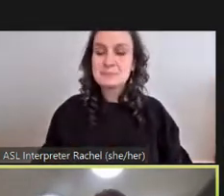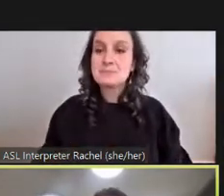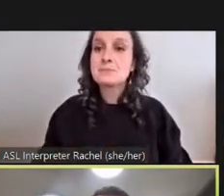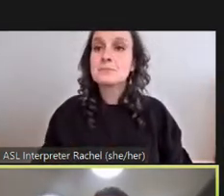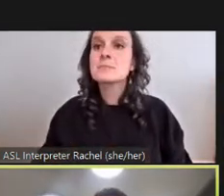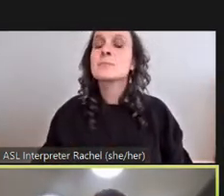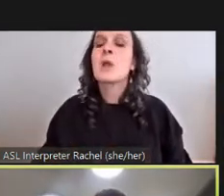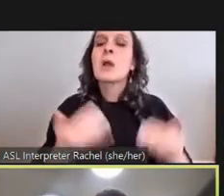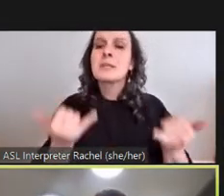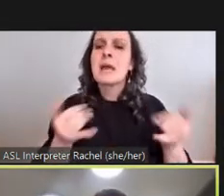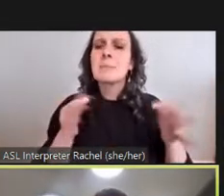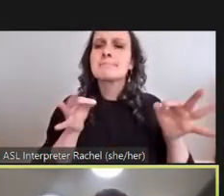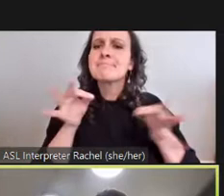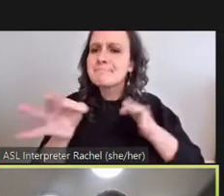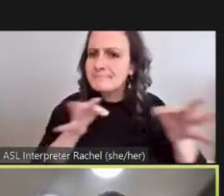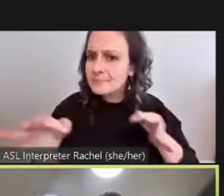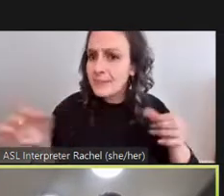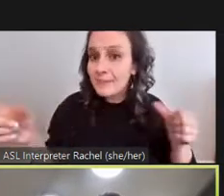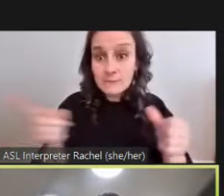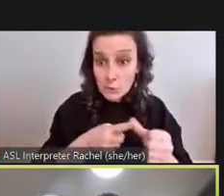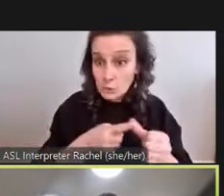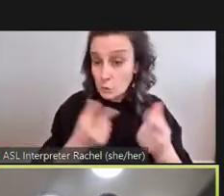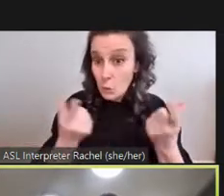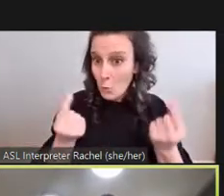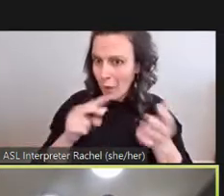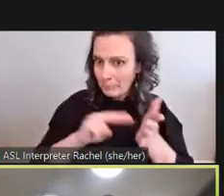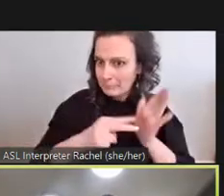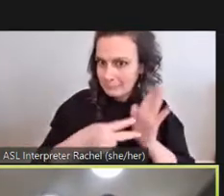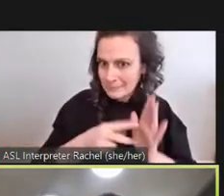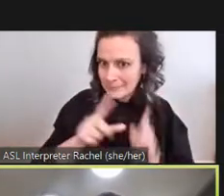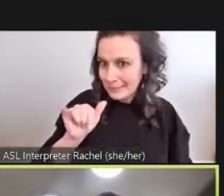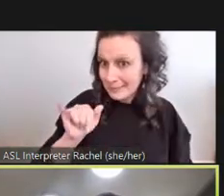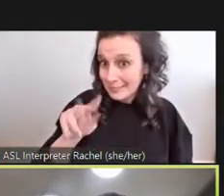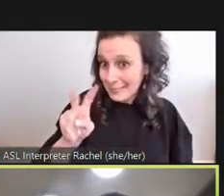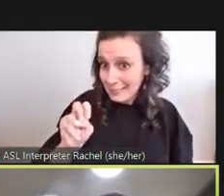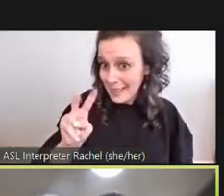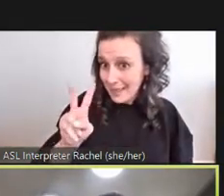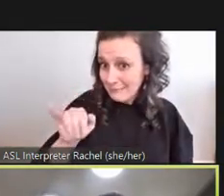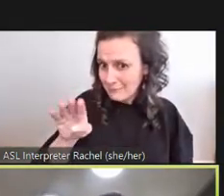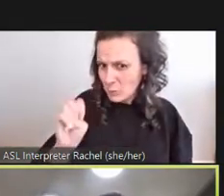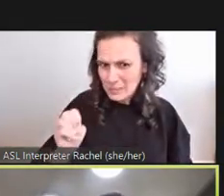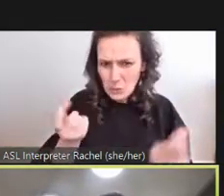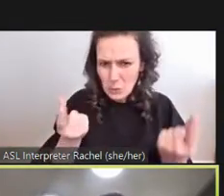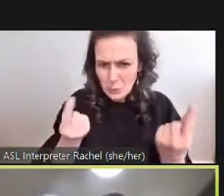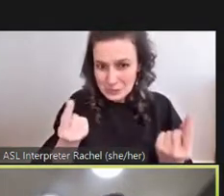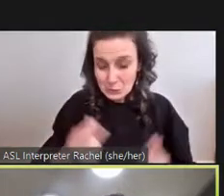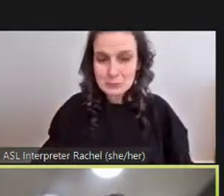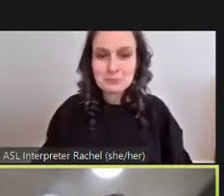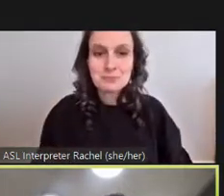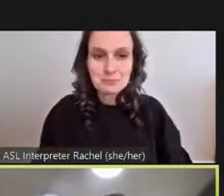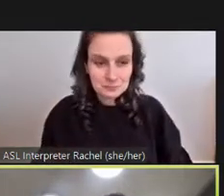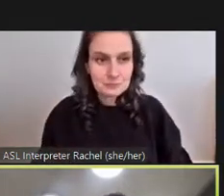I should now explain first to everyone what Live Voice actually is and does.